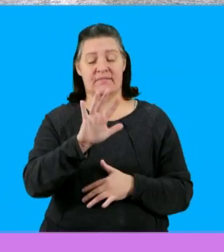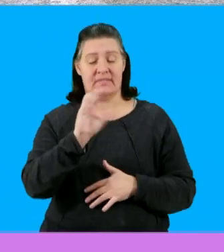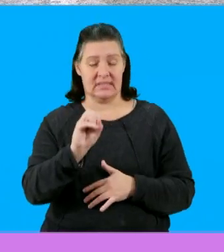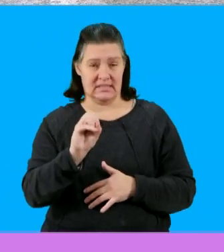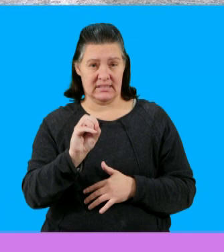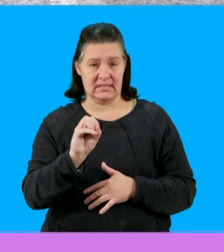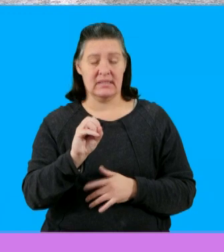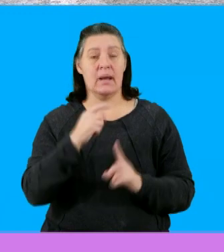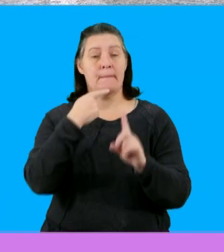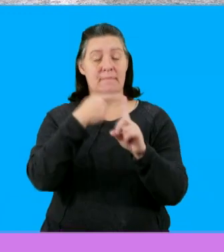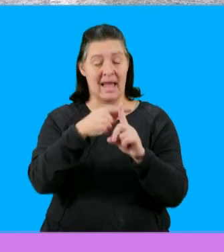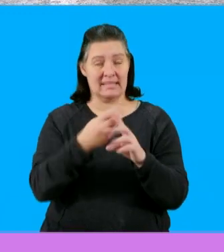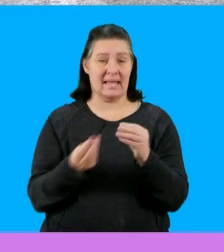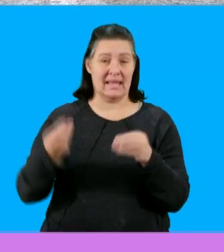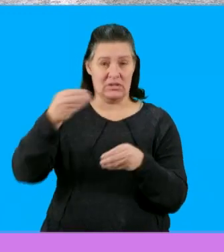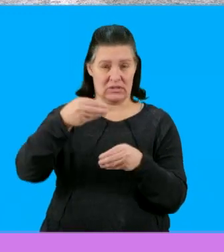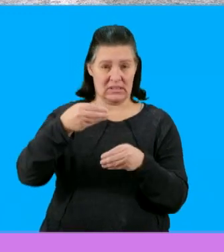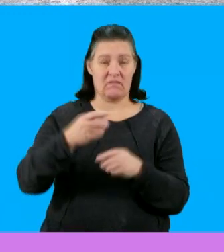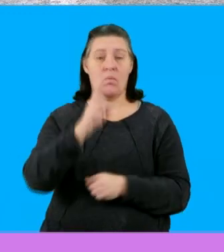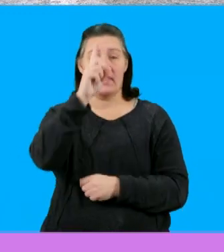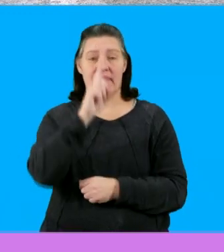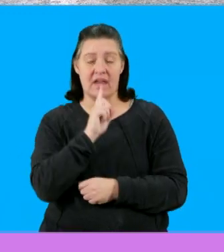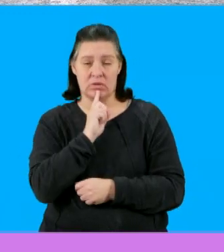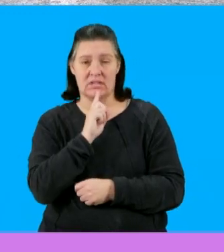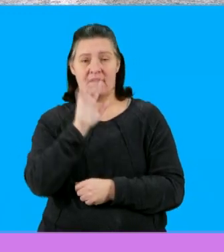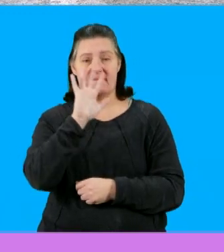2,850 Rand plus the interest of